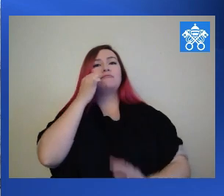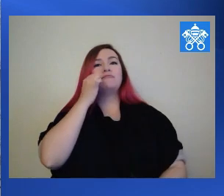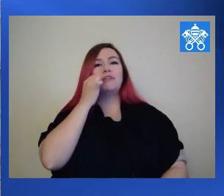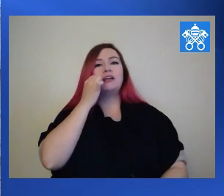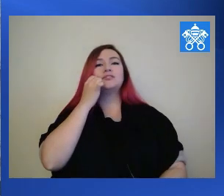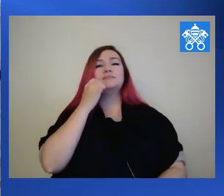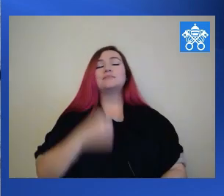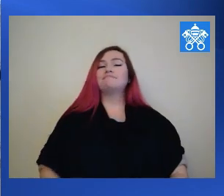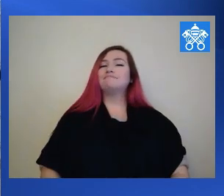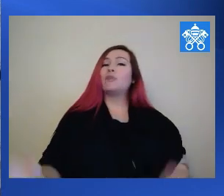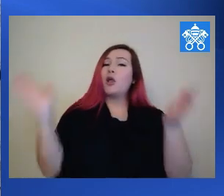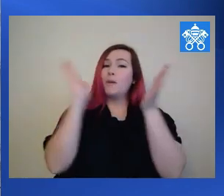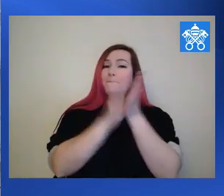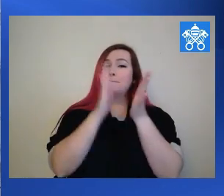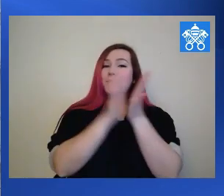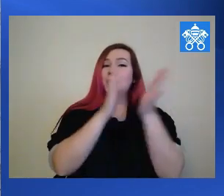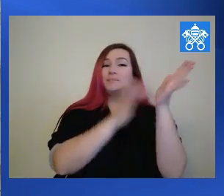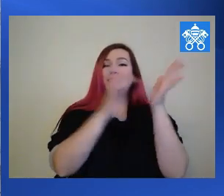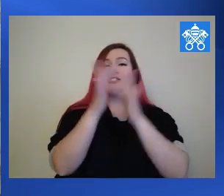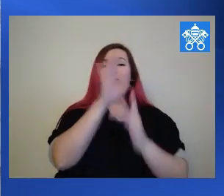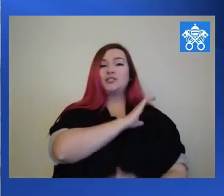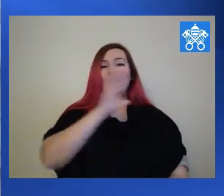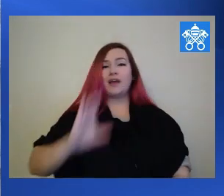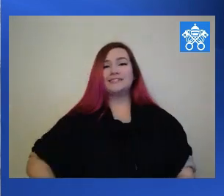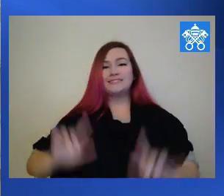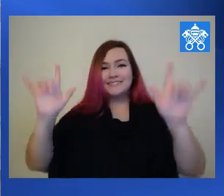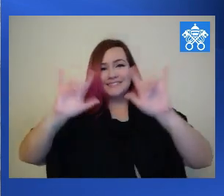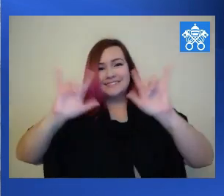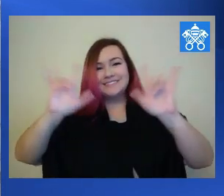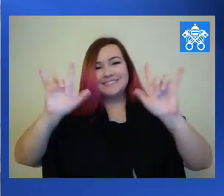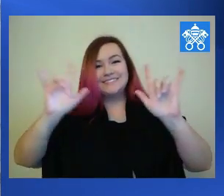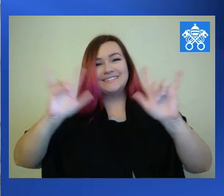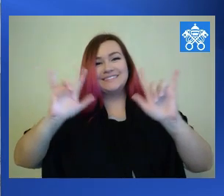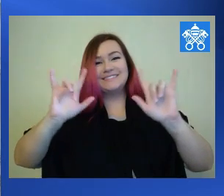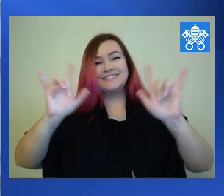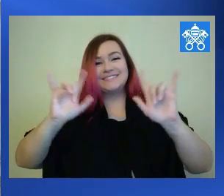Laudetur Jesus Christus. Praised be Jesus Christ.